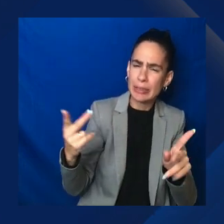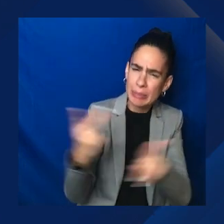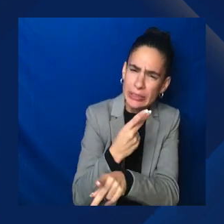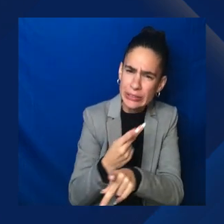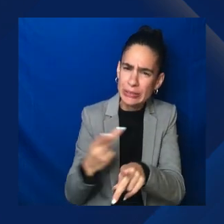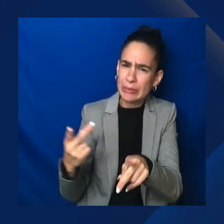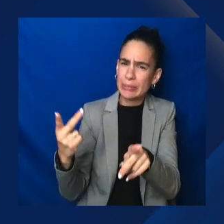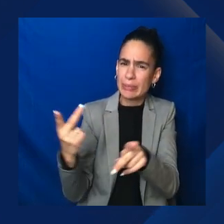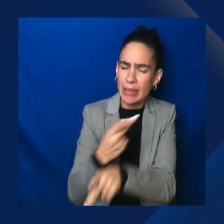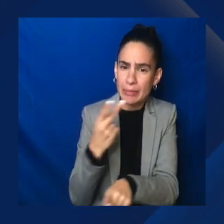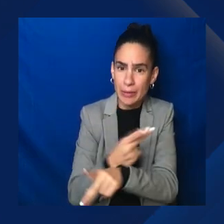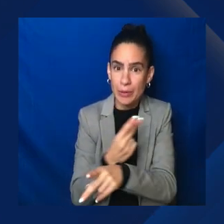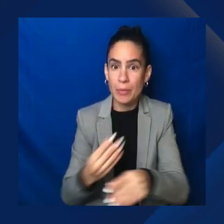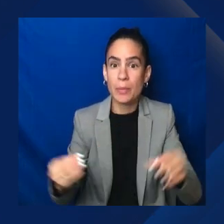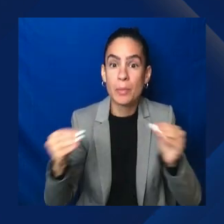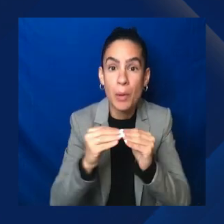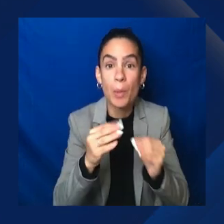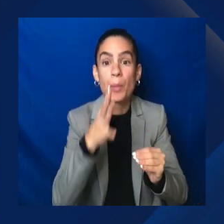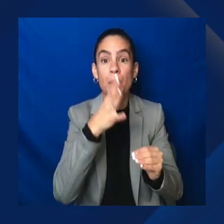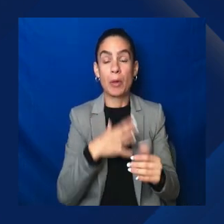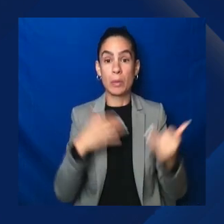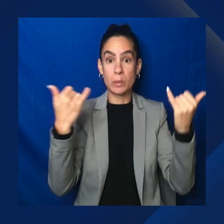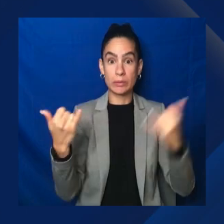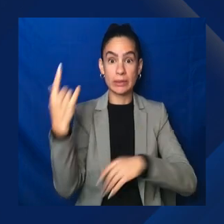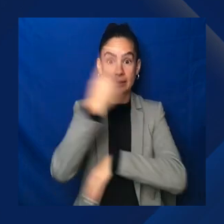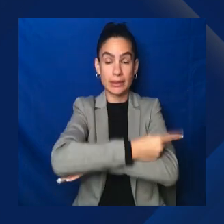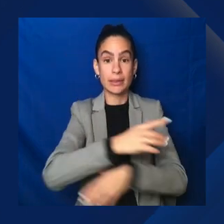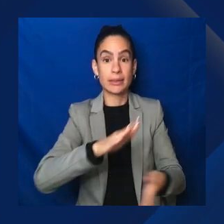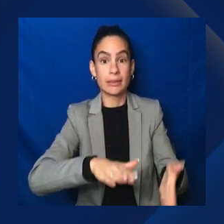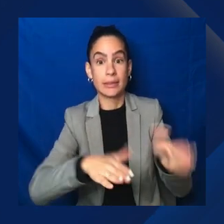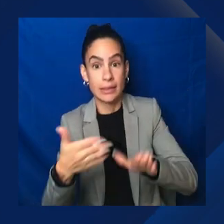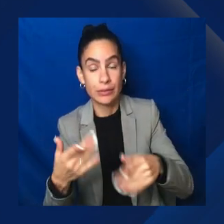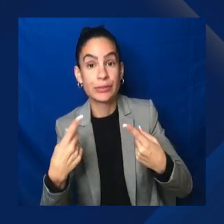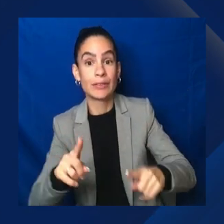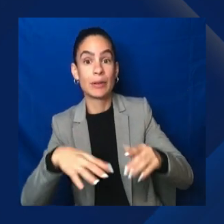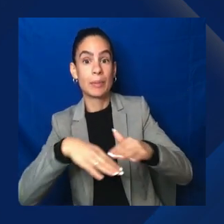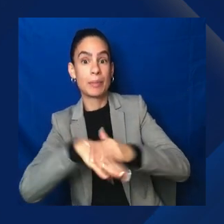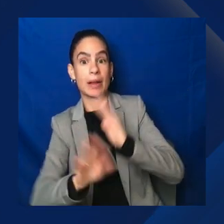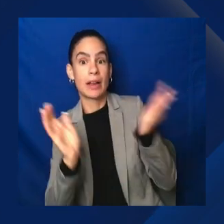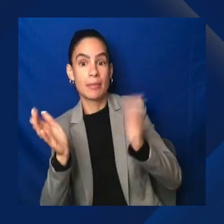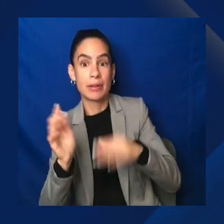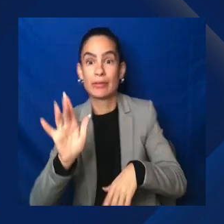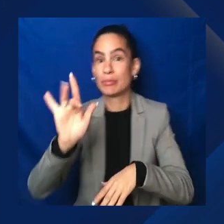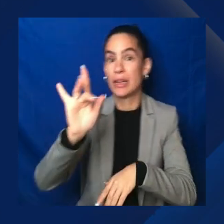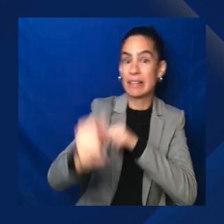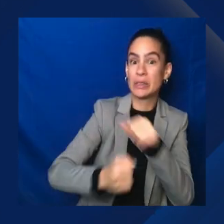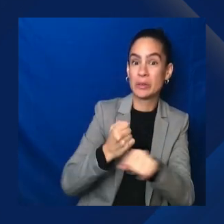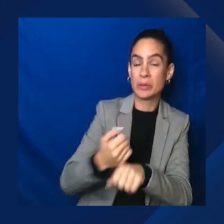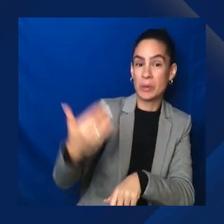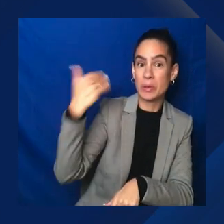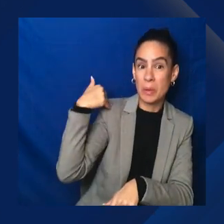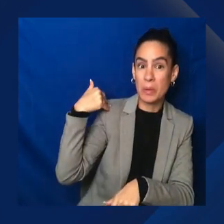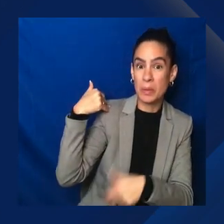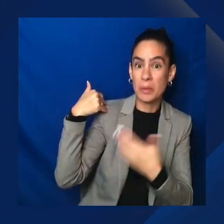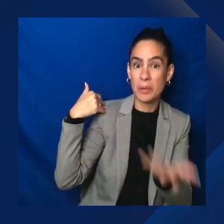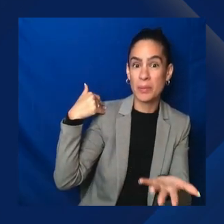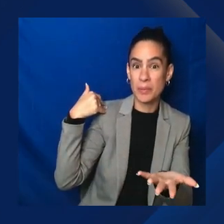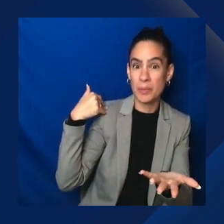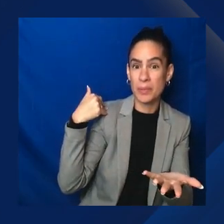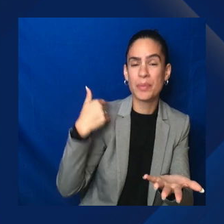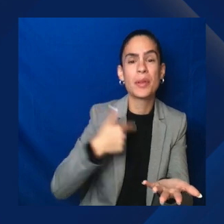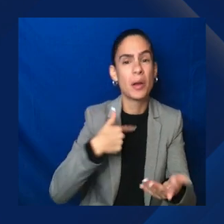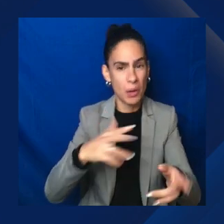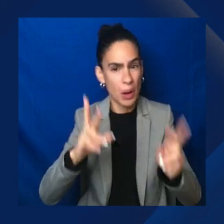childbirth today than 25 years ago. I hope our biggest takeaway from today is